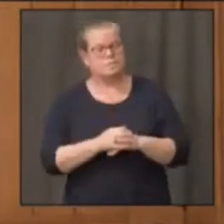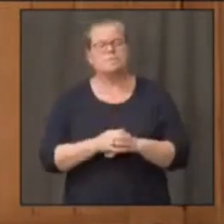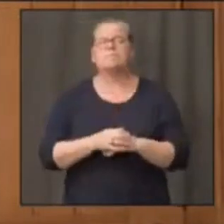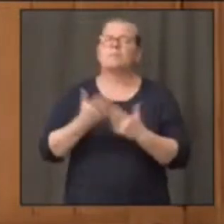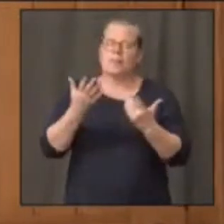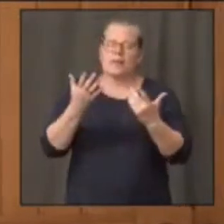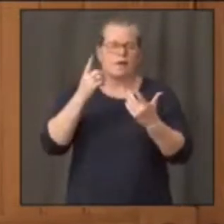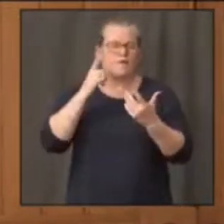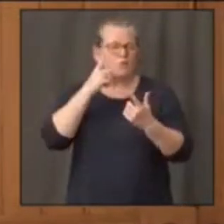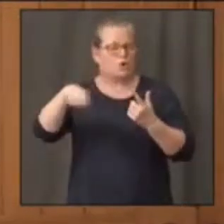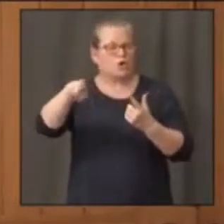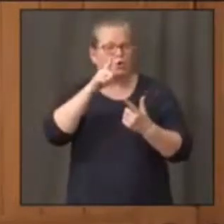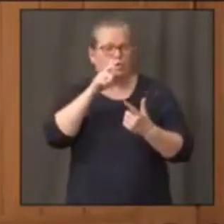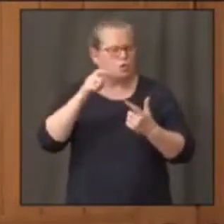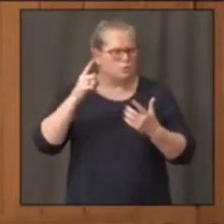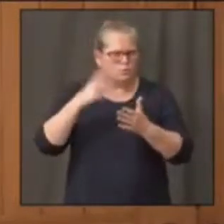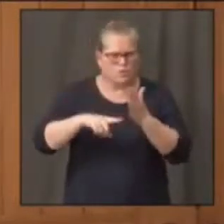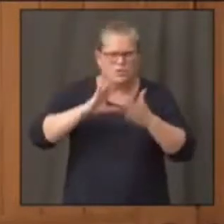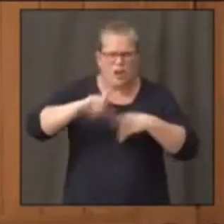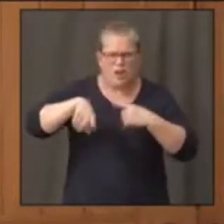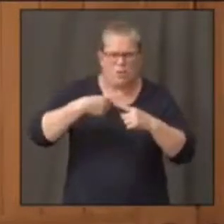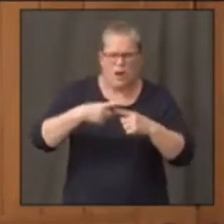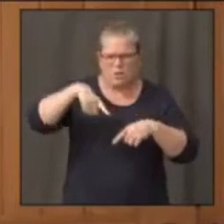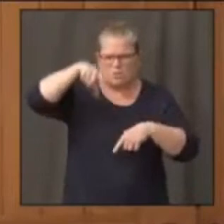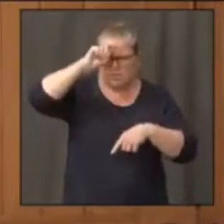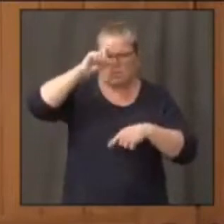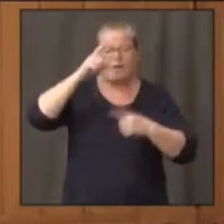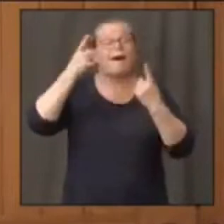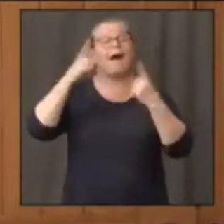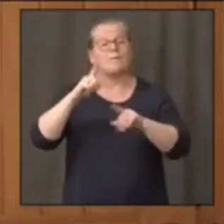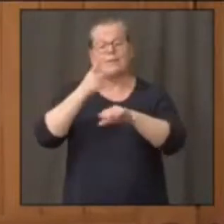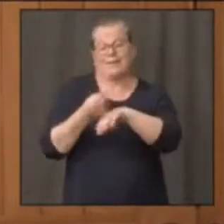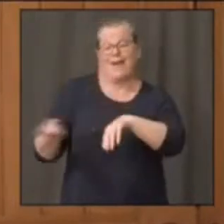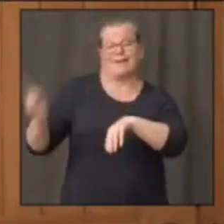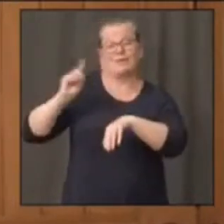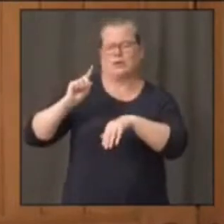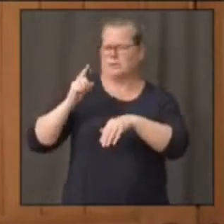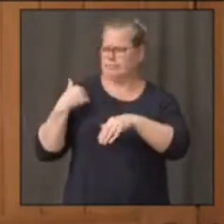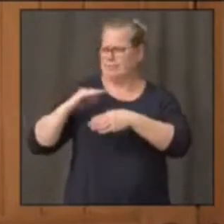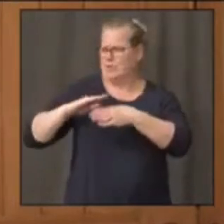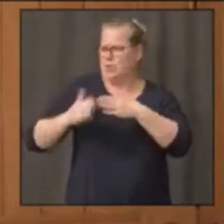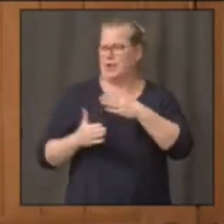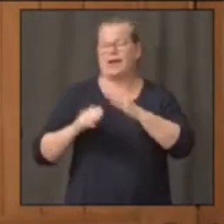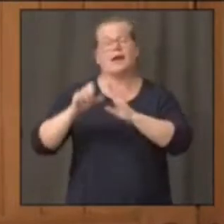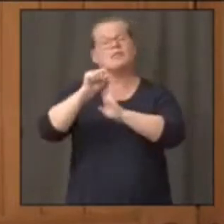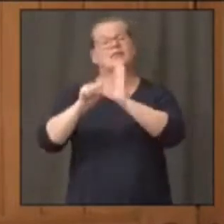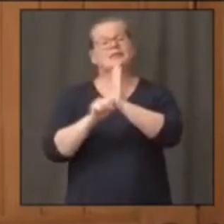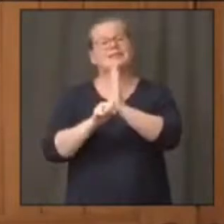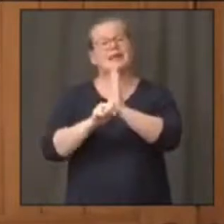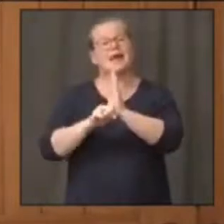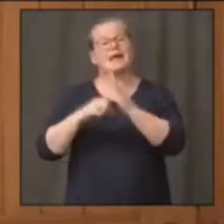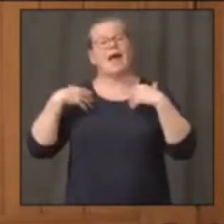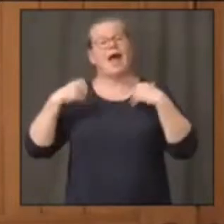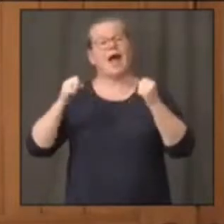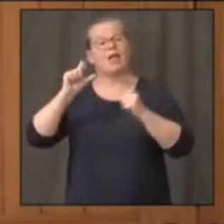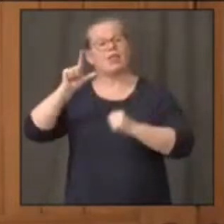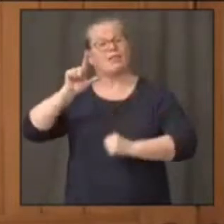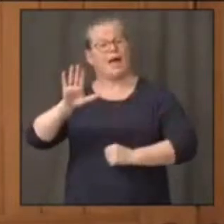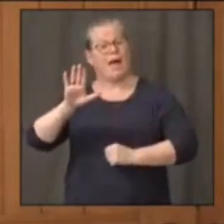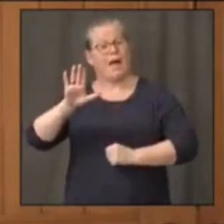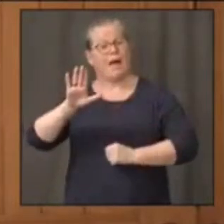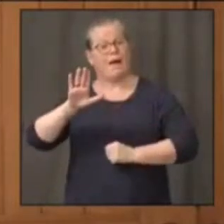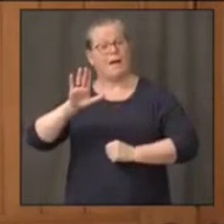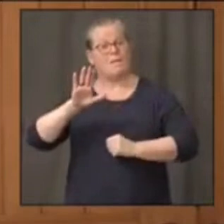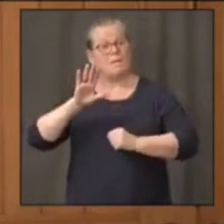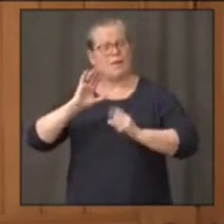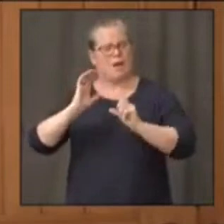lab caught late last week and over the weekend about 90 individuals who had false positives, so